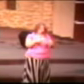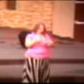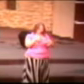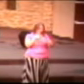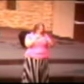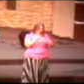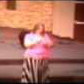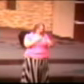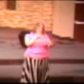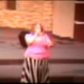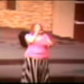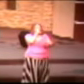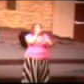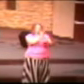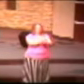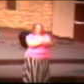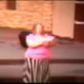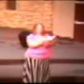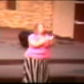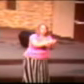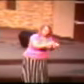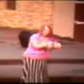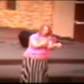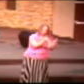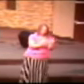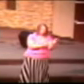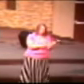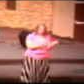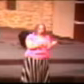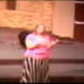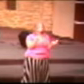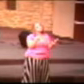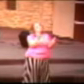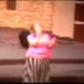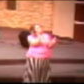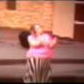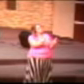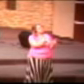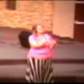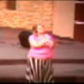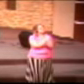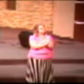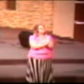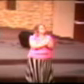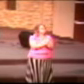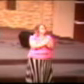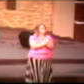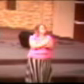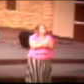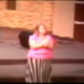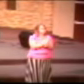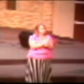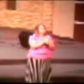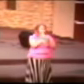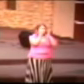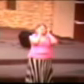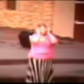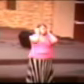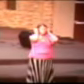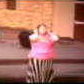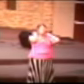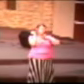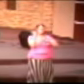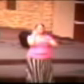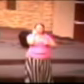attract thousands of people. My question is this. As I'm watching the thousands